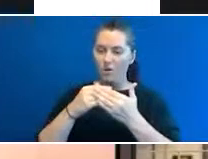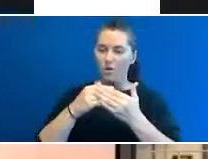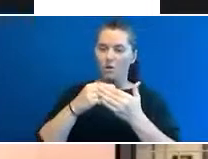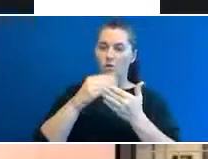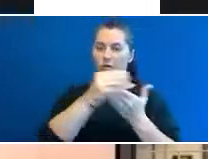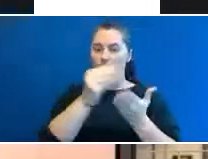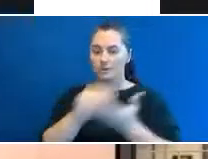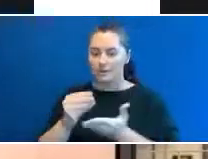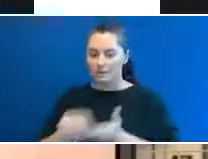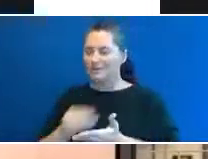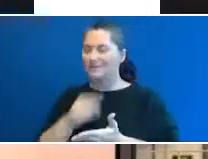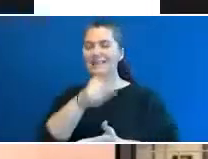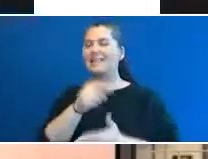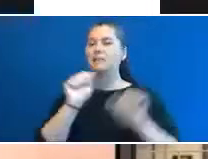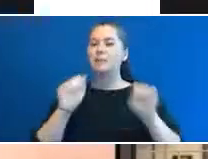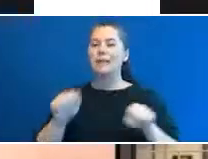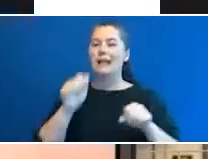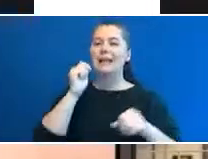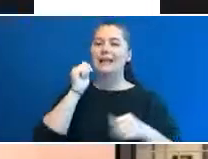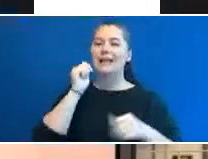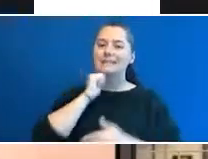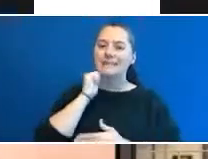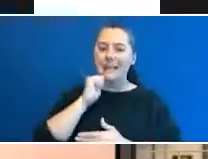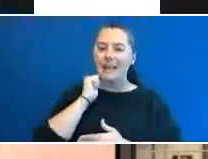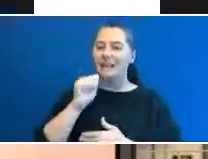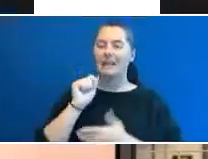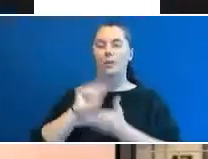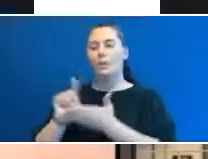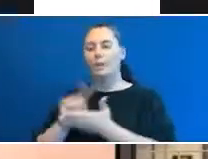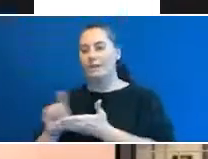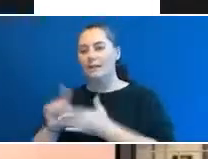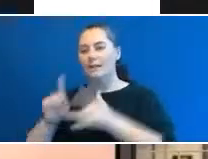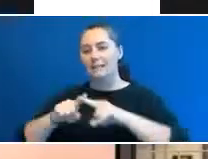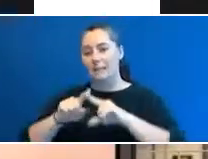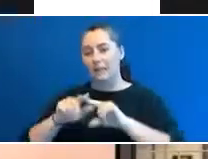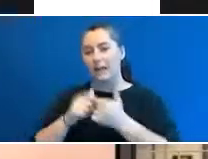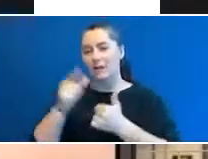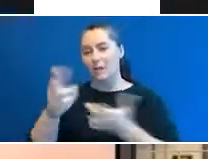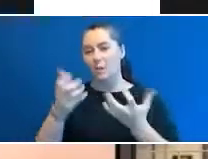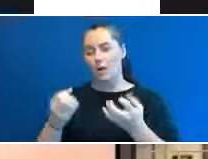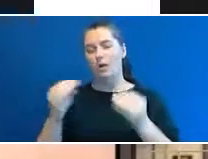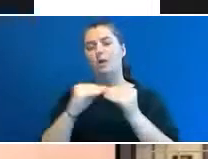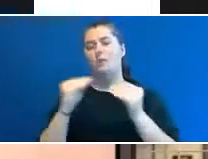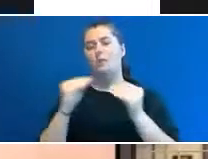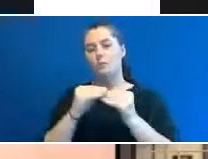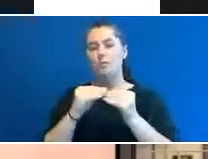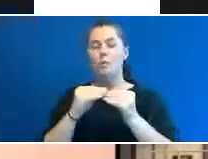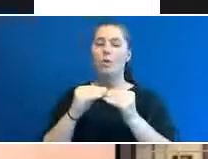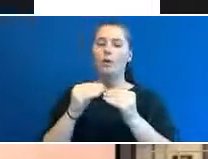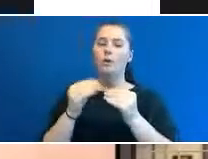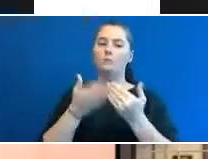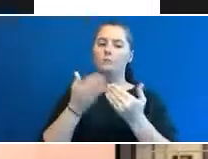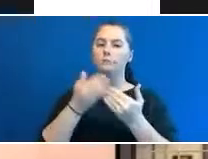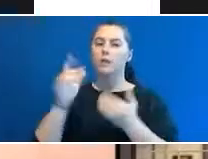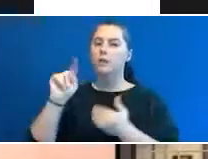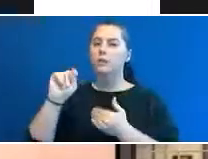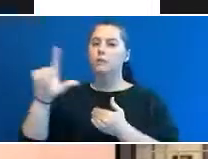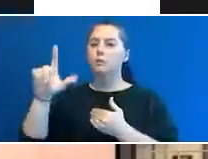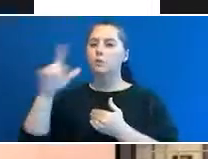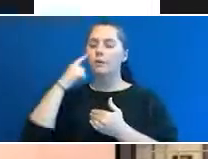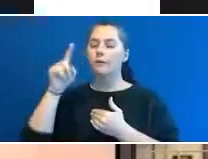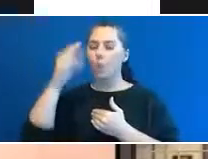weekly basis, depending on however you want to do it, is going to give you the best tools you can to really know the state of your business and the current spot that it's